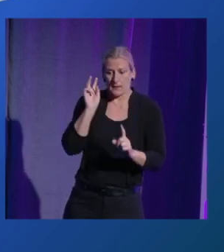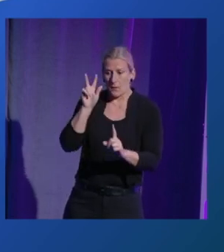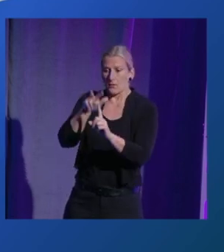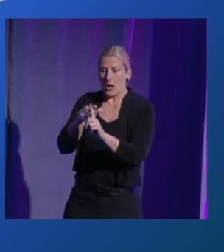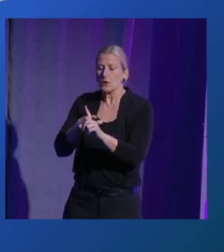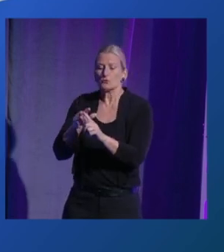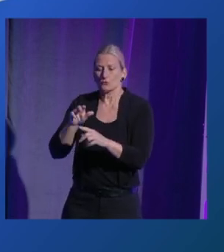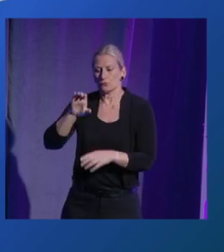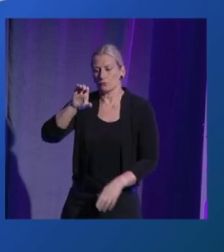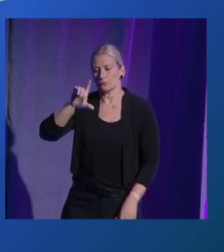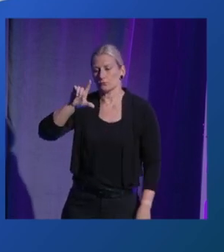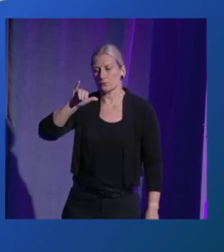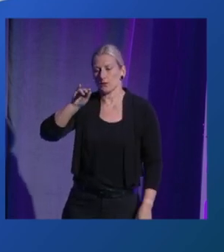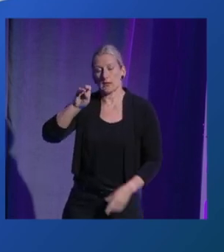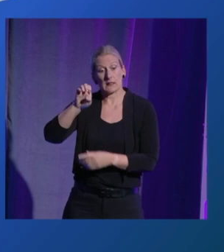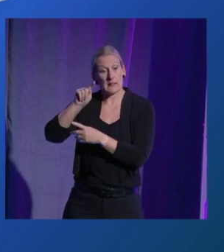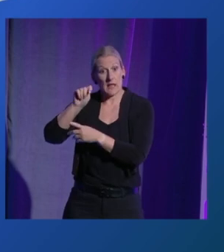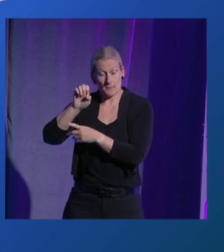our